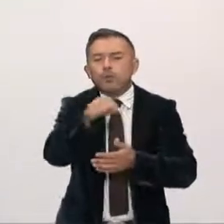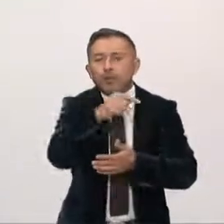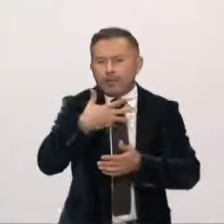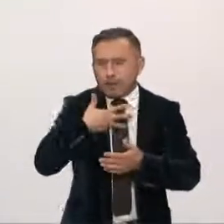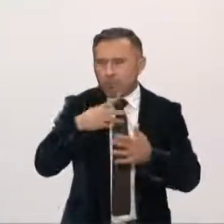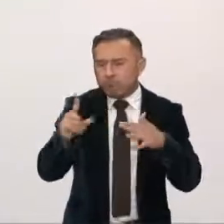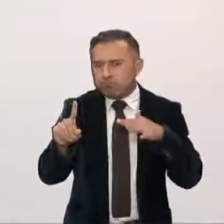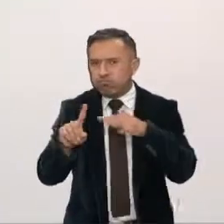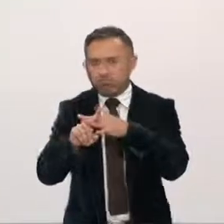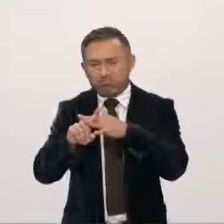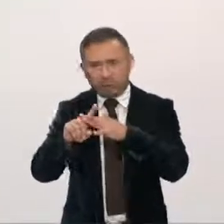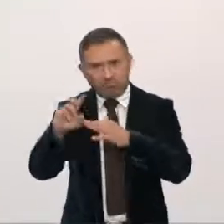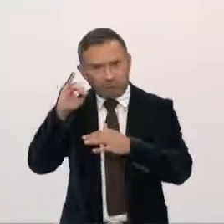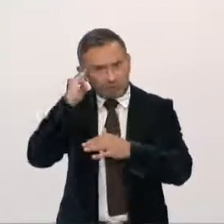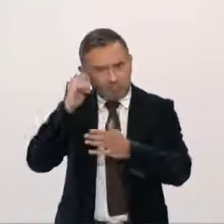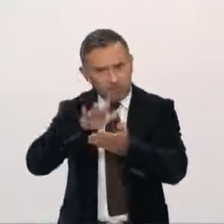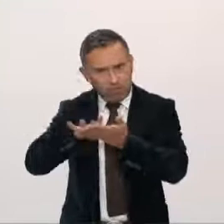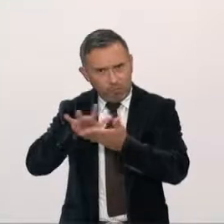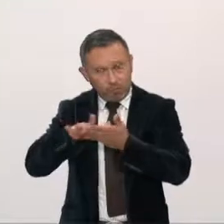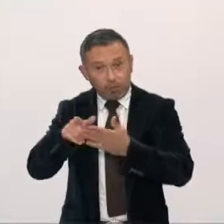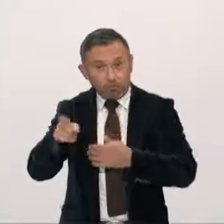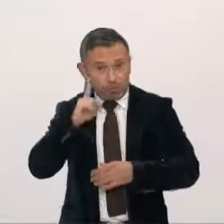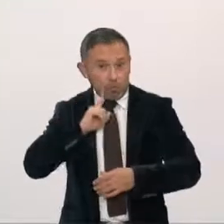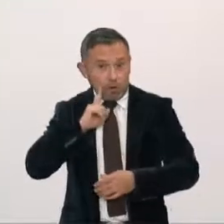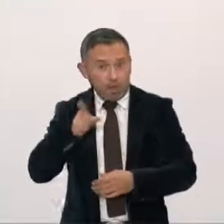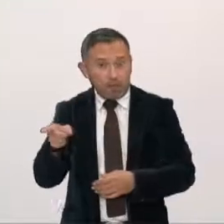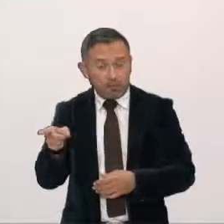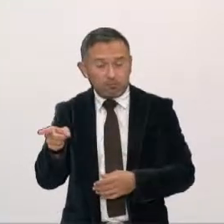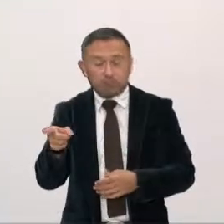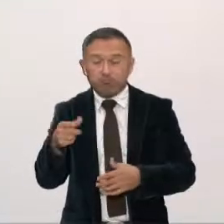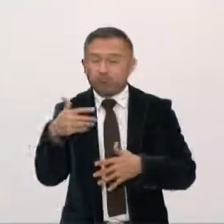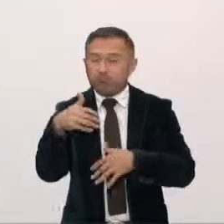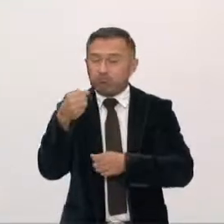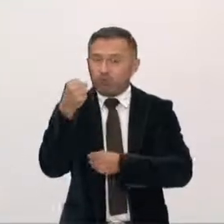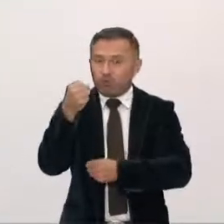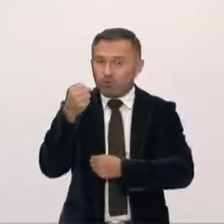person that is in this. She has been a follower